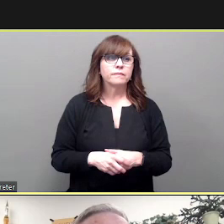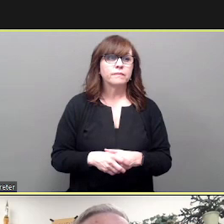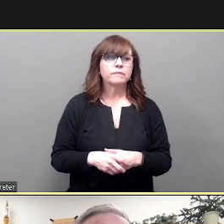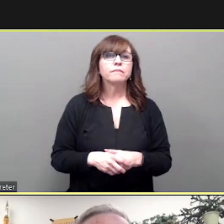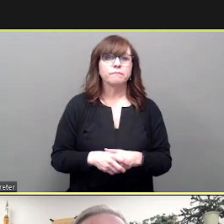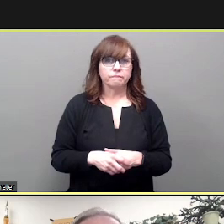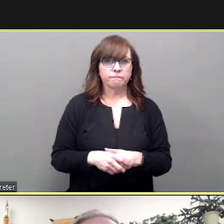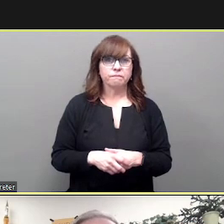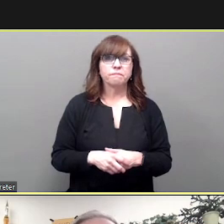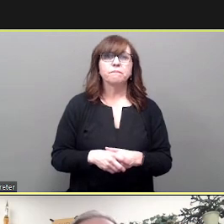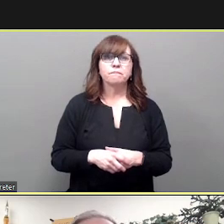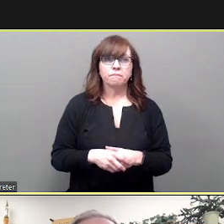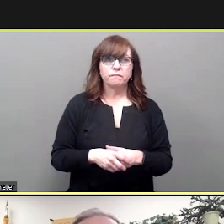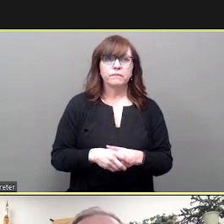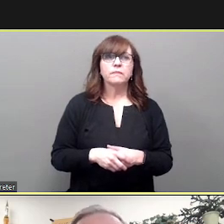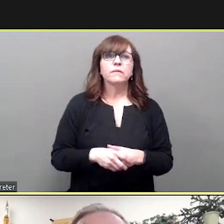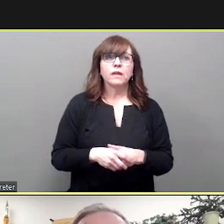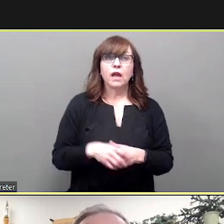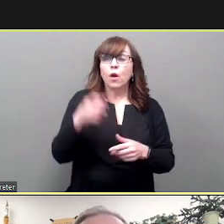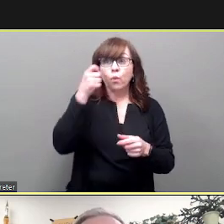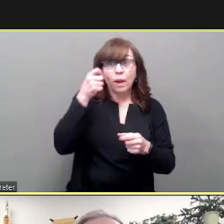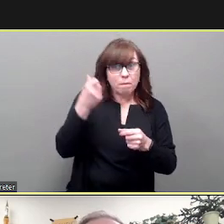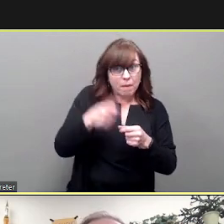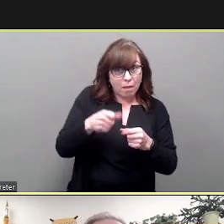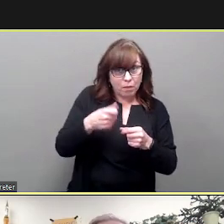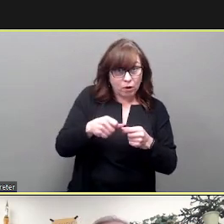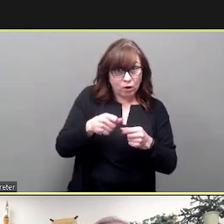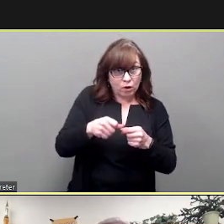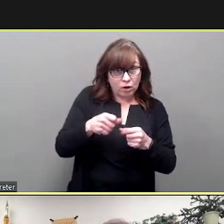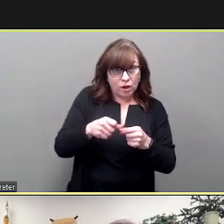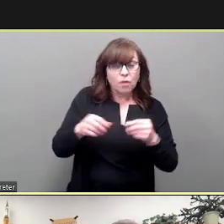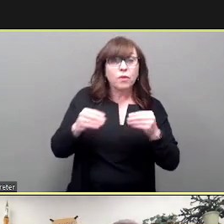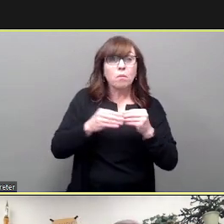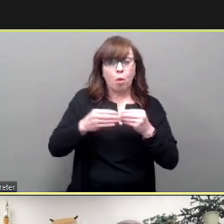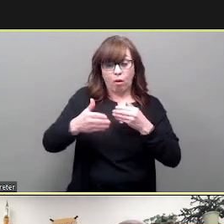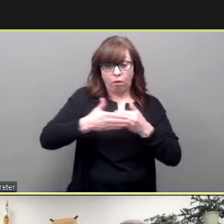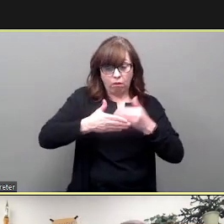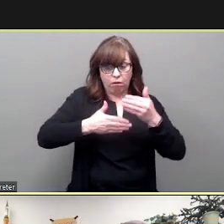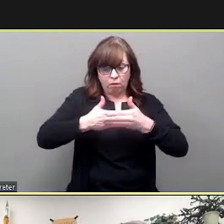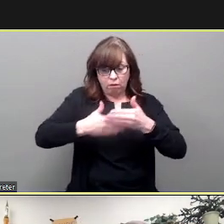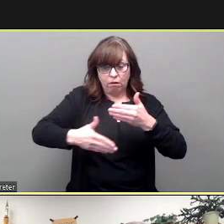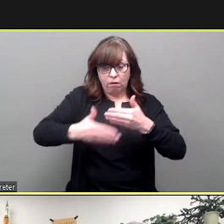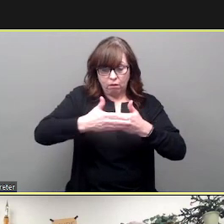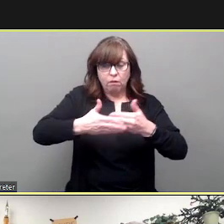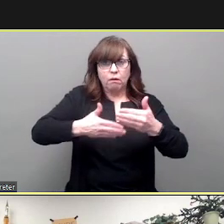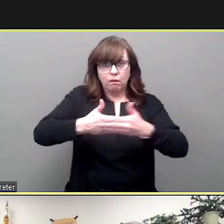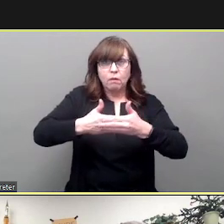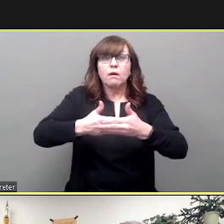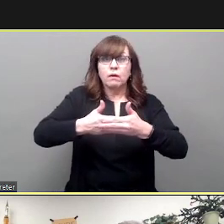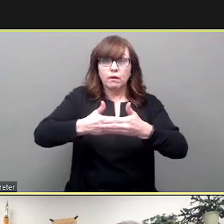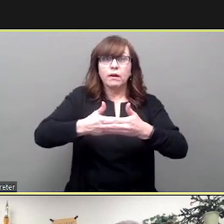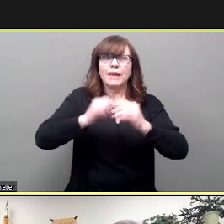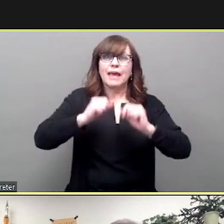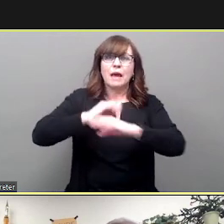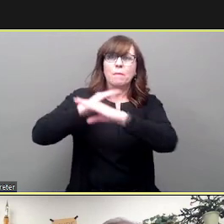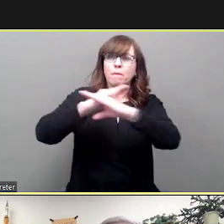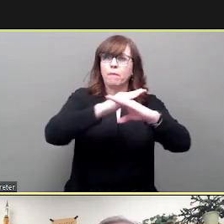Remember that the more layers you add, the more block places there are to block the